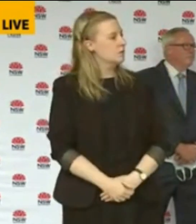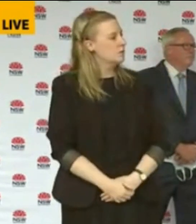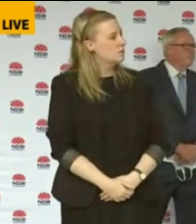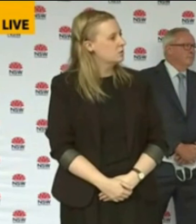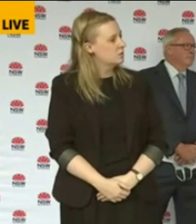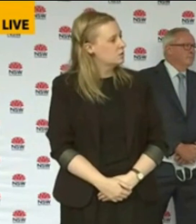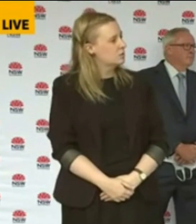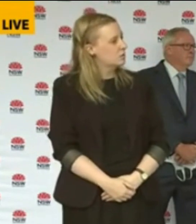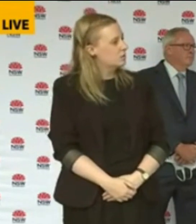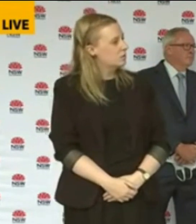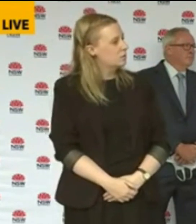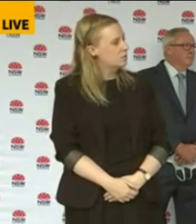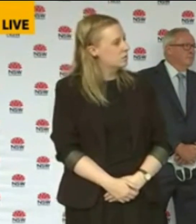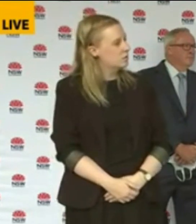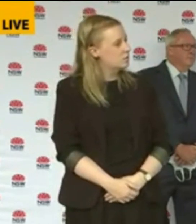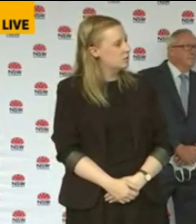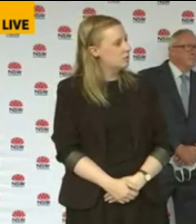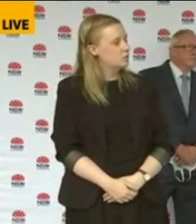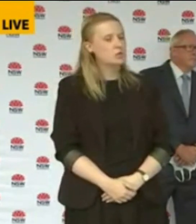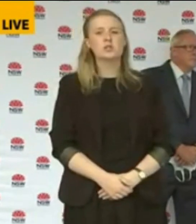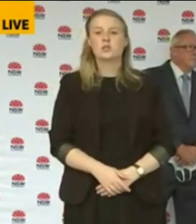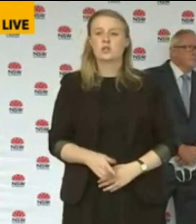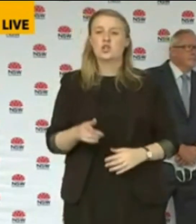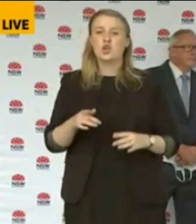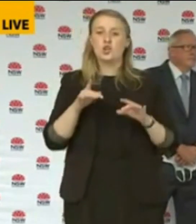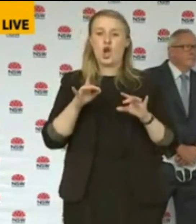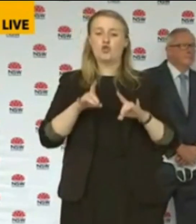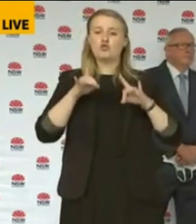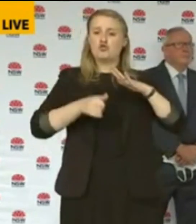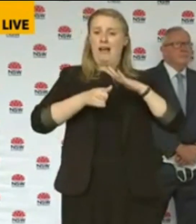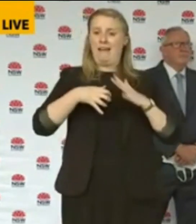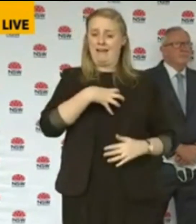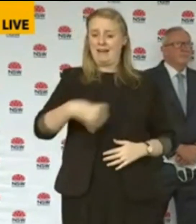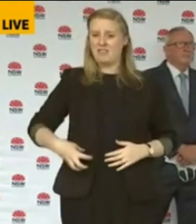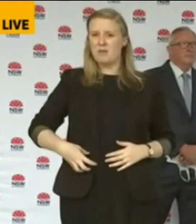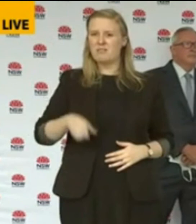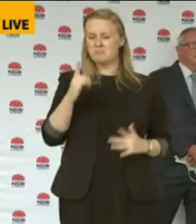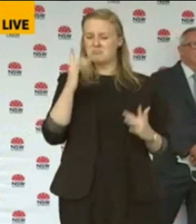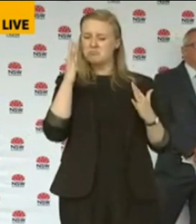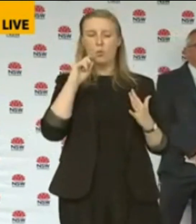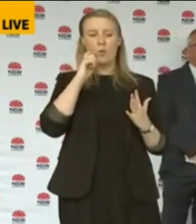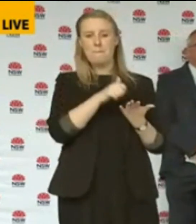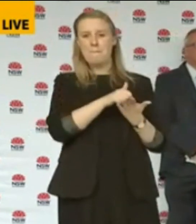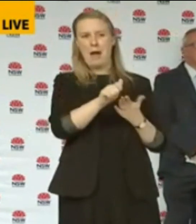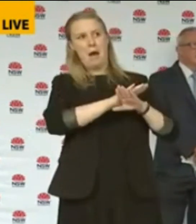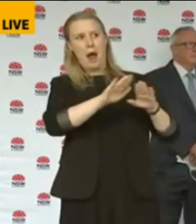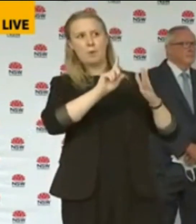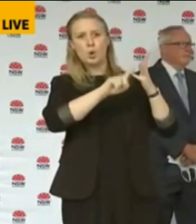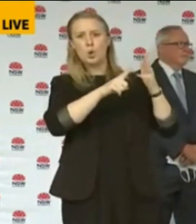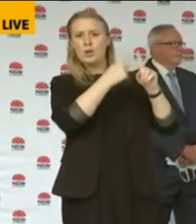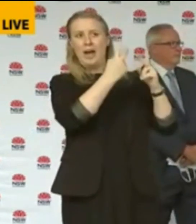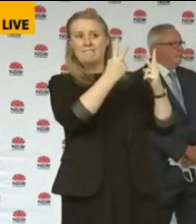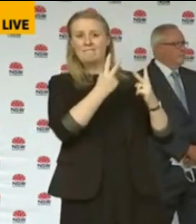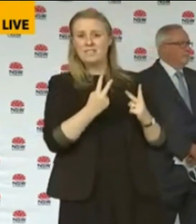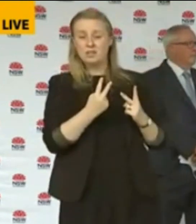National Cabinet considering a ban on UK visitors given the mutations we've seen now? I don't speculate. I'm in the hot seat for a small